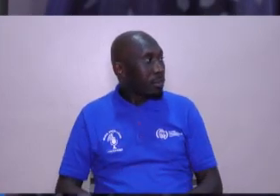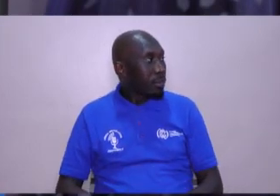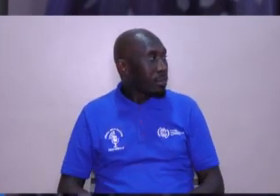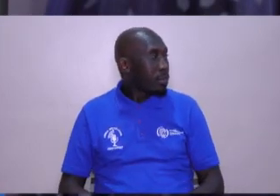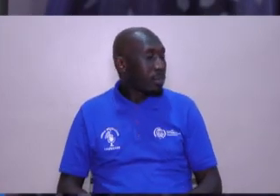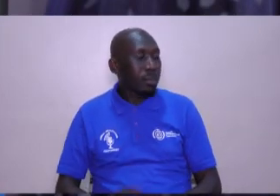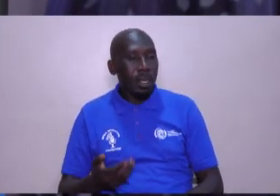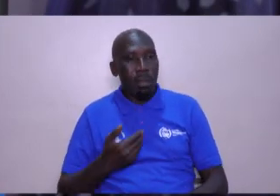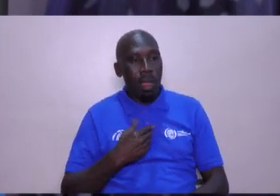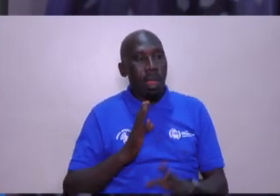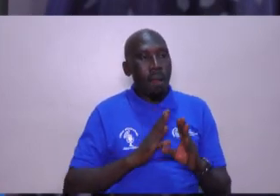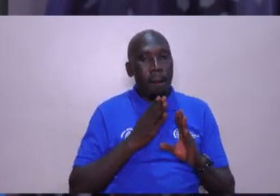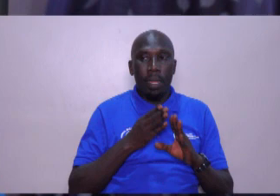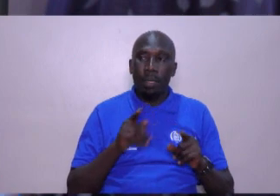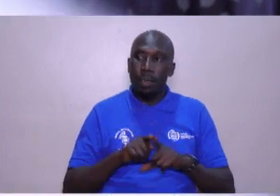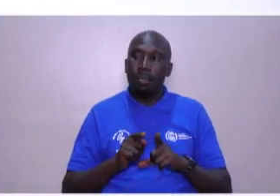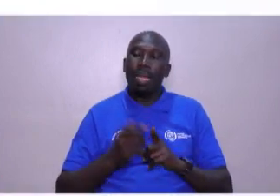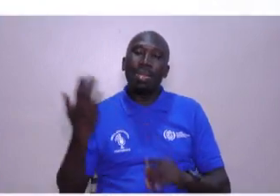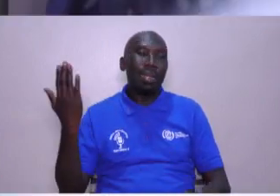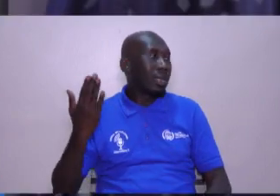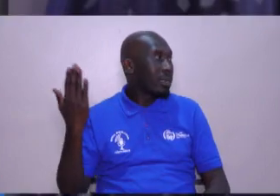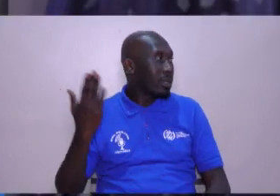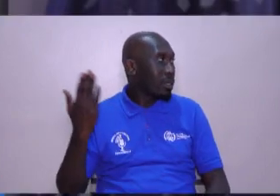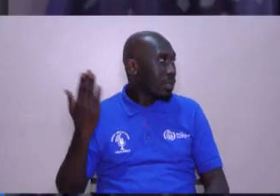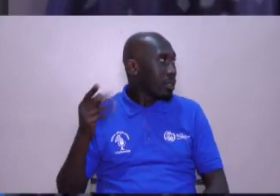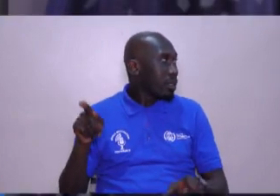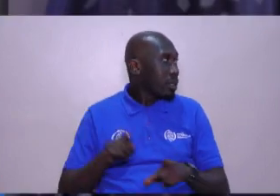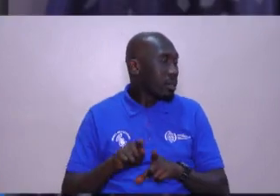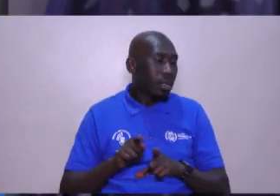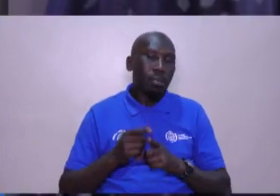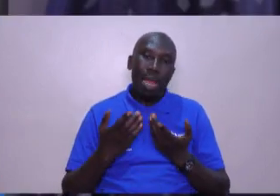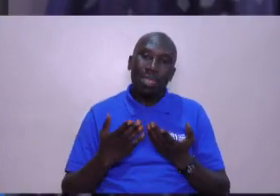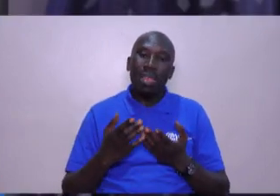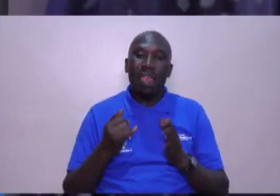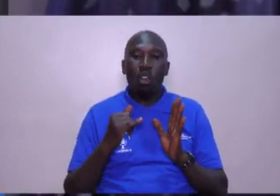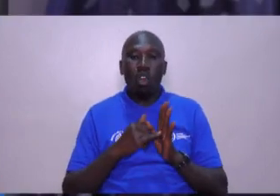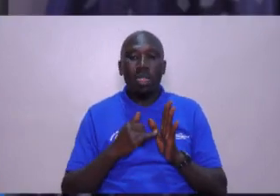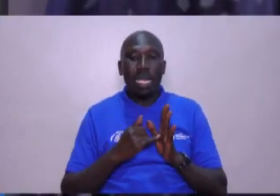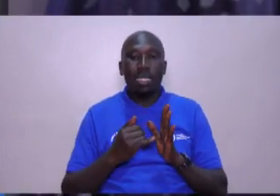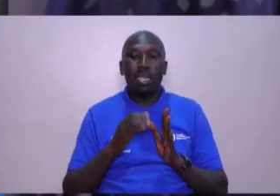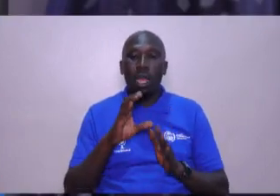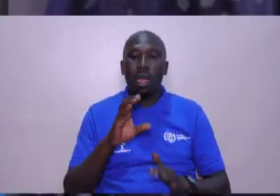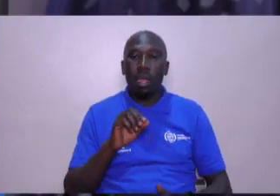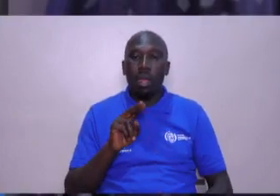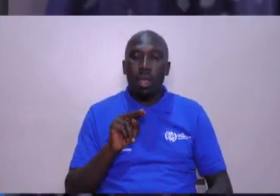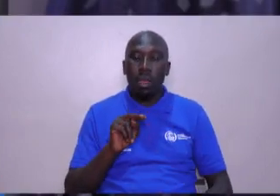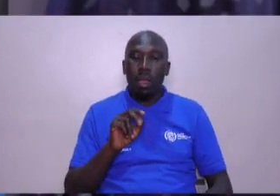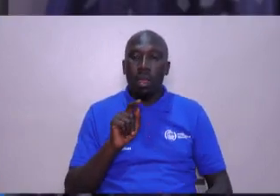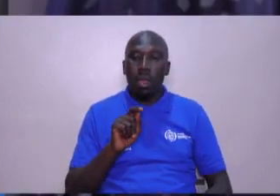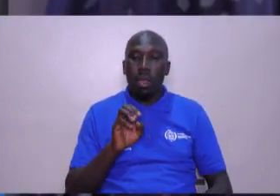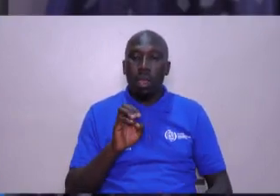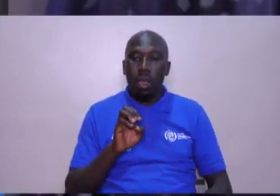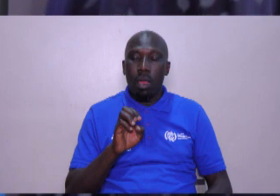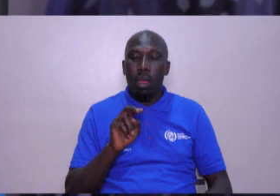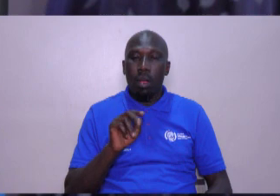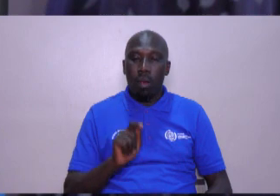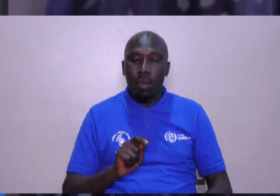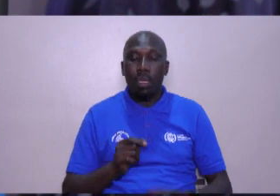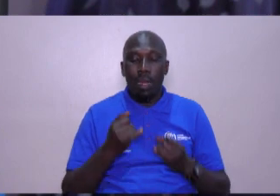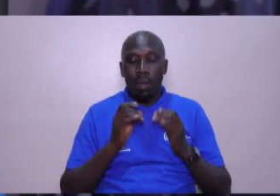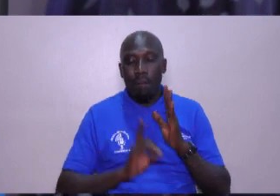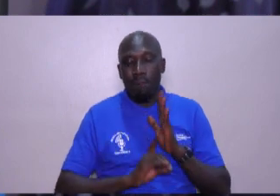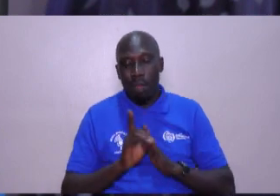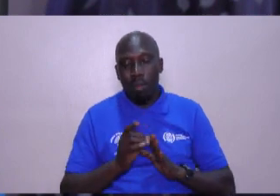as a lecturer or as a content developer here, I don't want the learners to